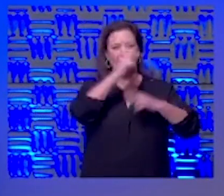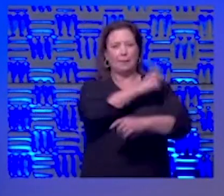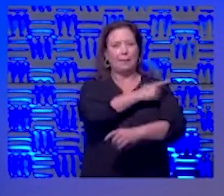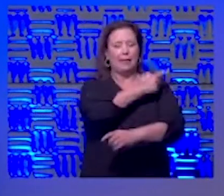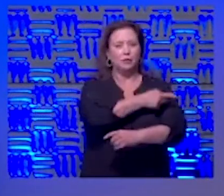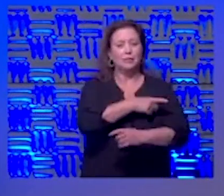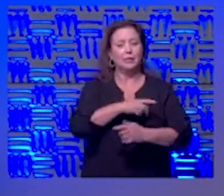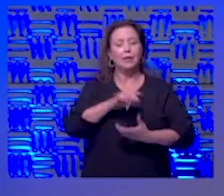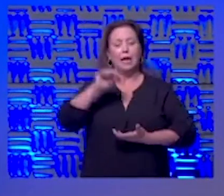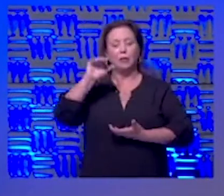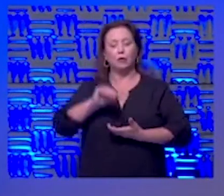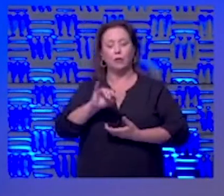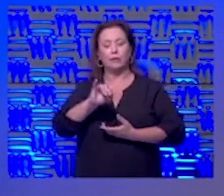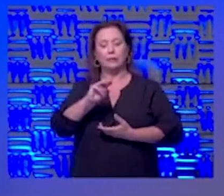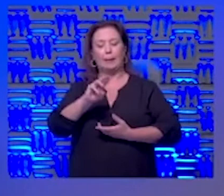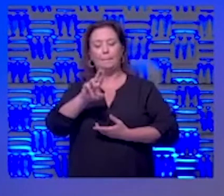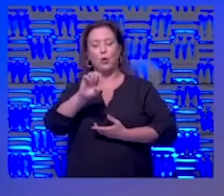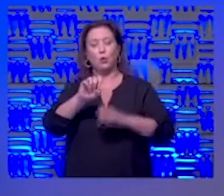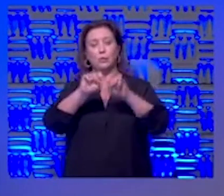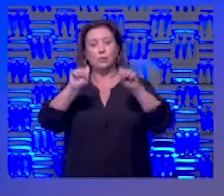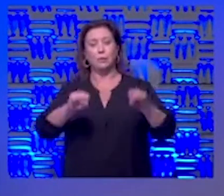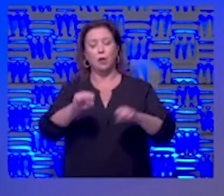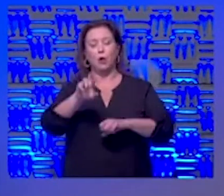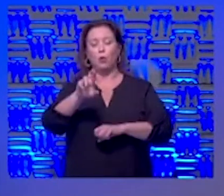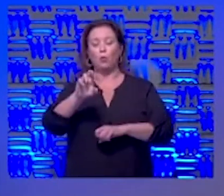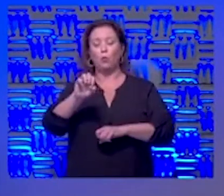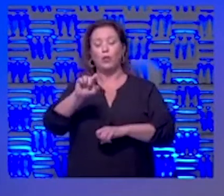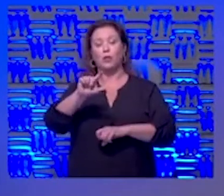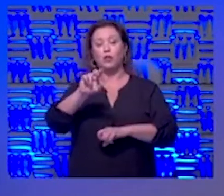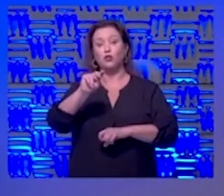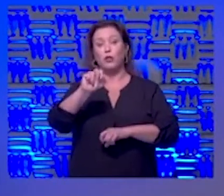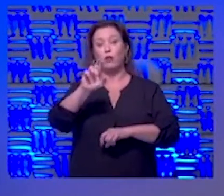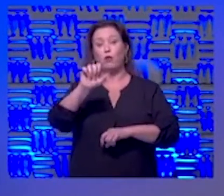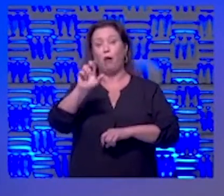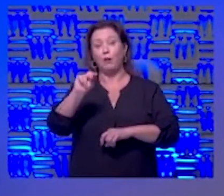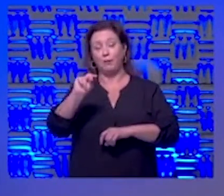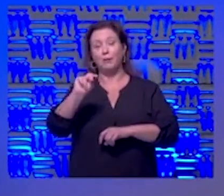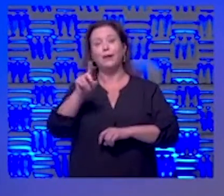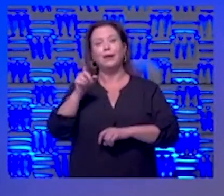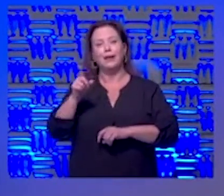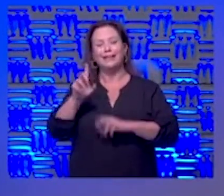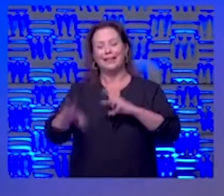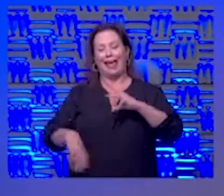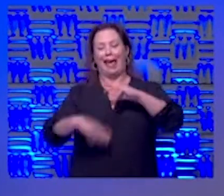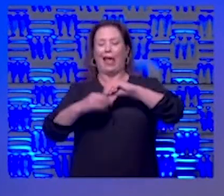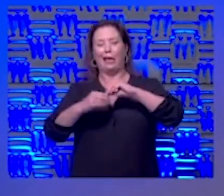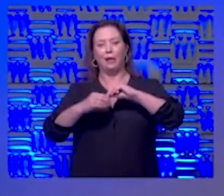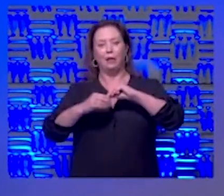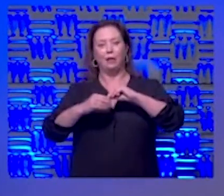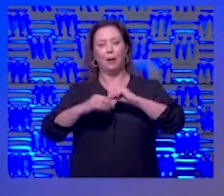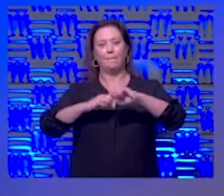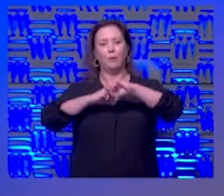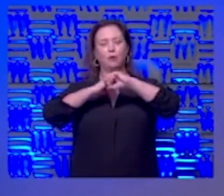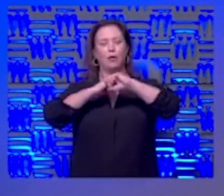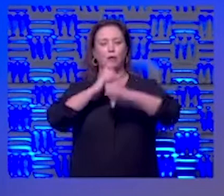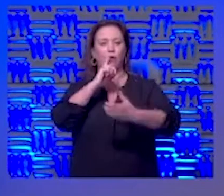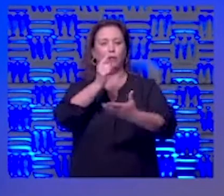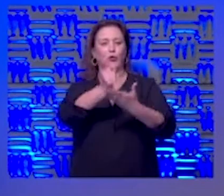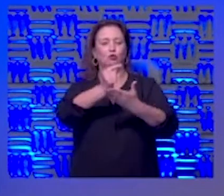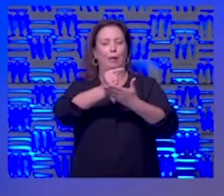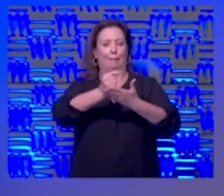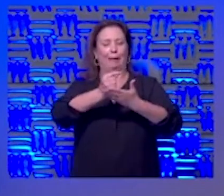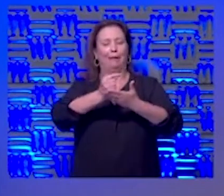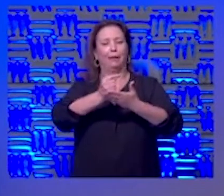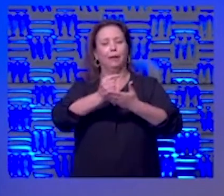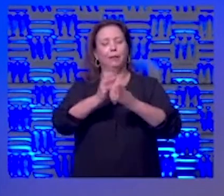the immune system. The Regeneron is going to be one more adjunct to this cocktail or this treatment regimen that